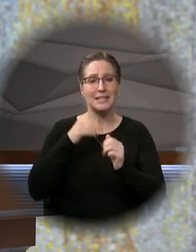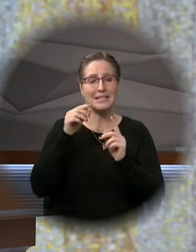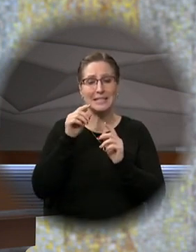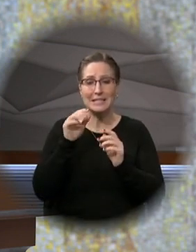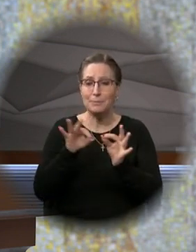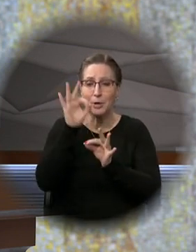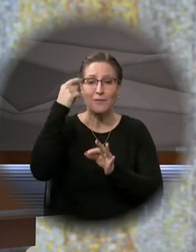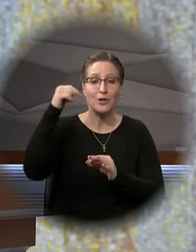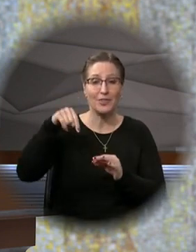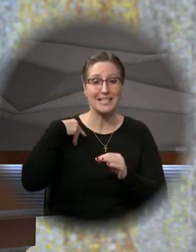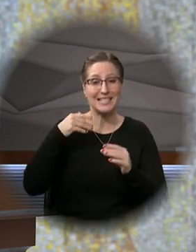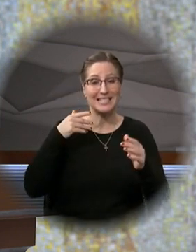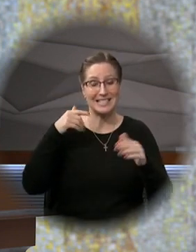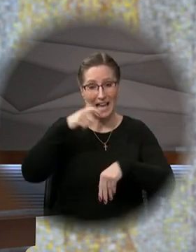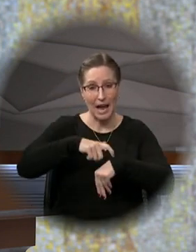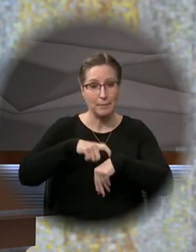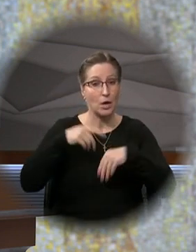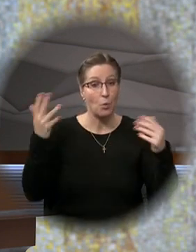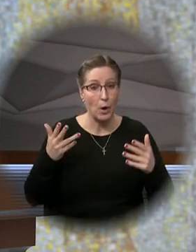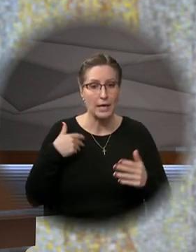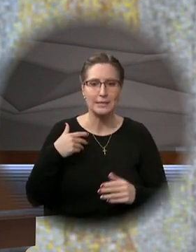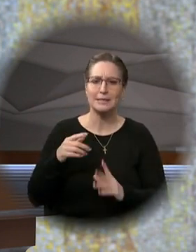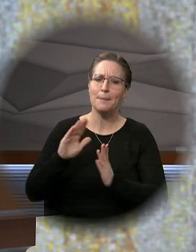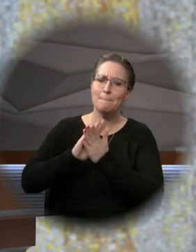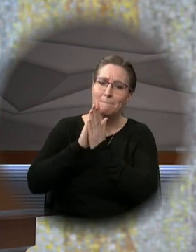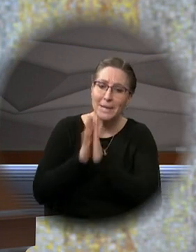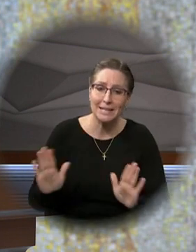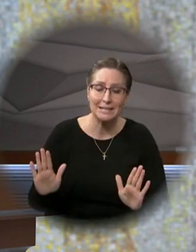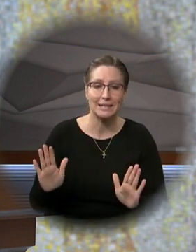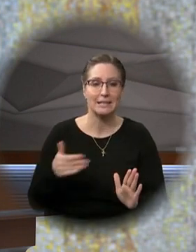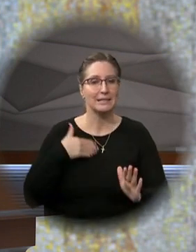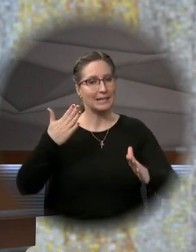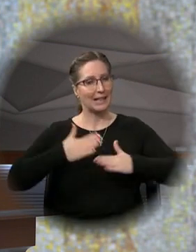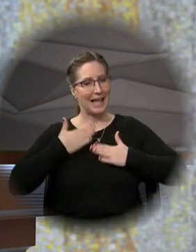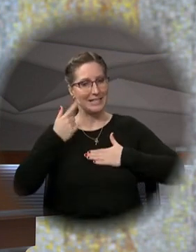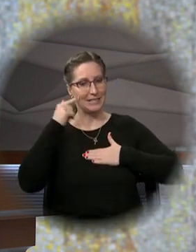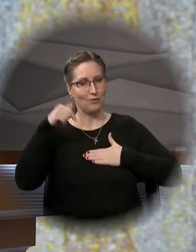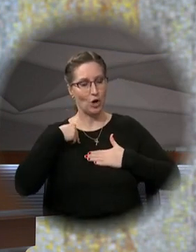the season, which is peace, the gladness of the